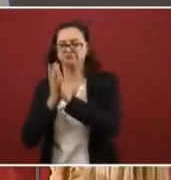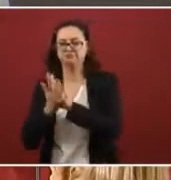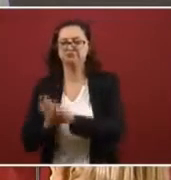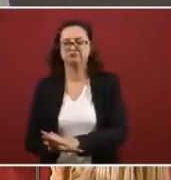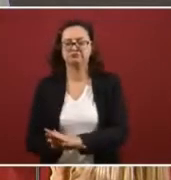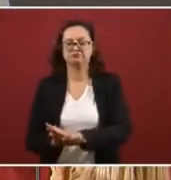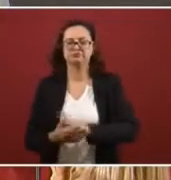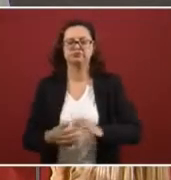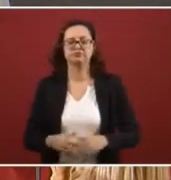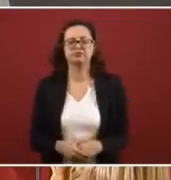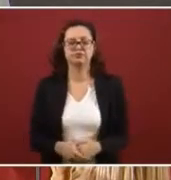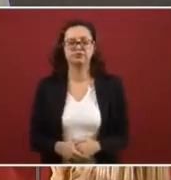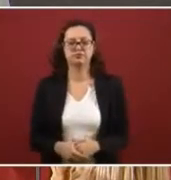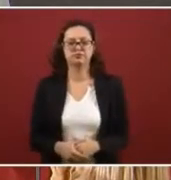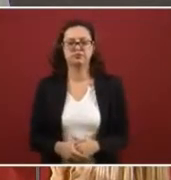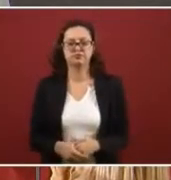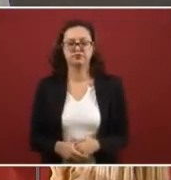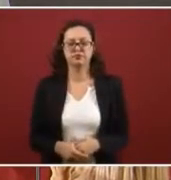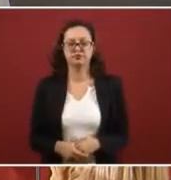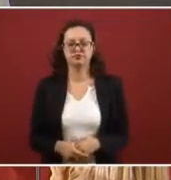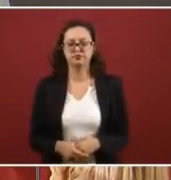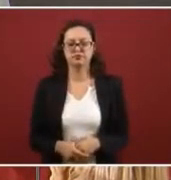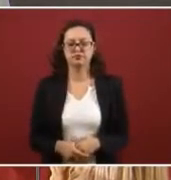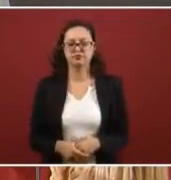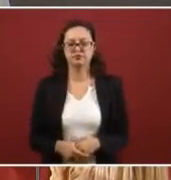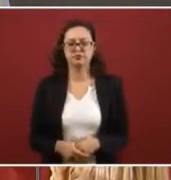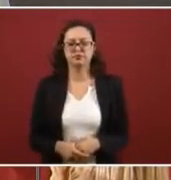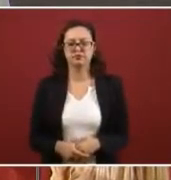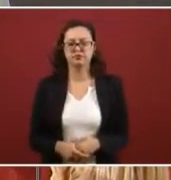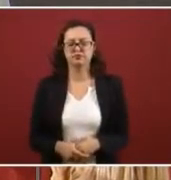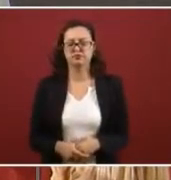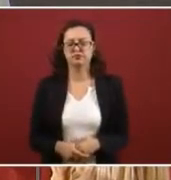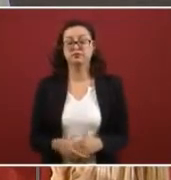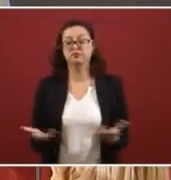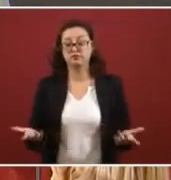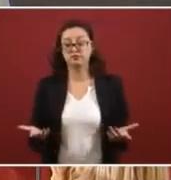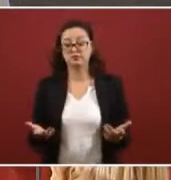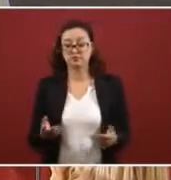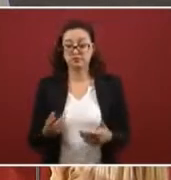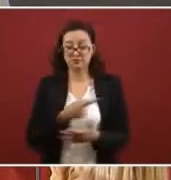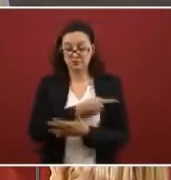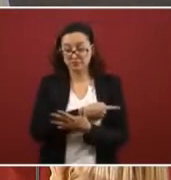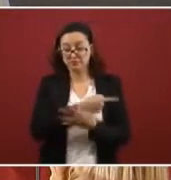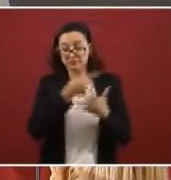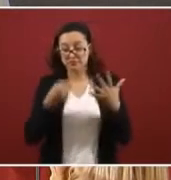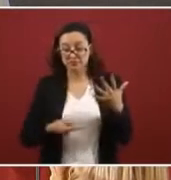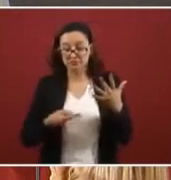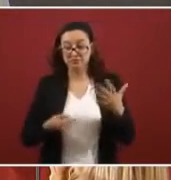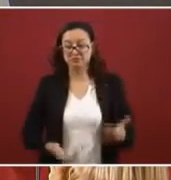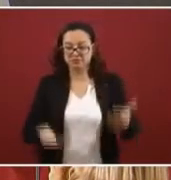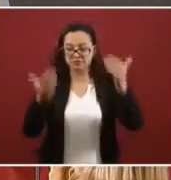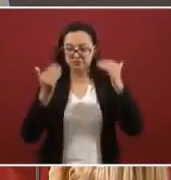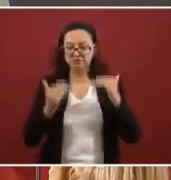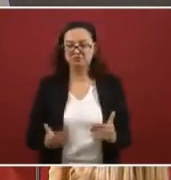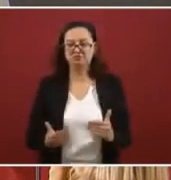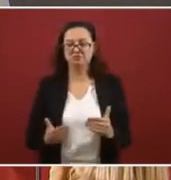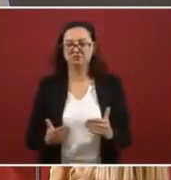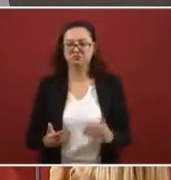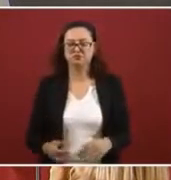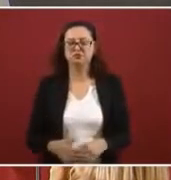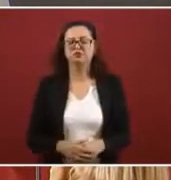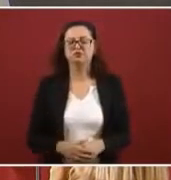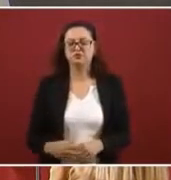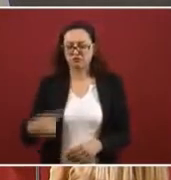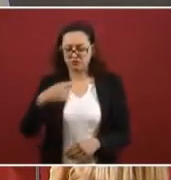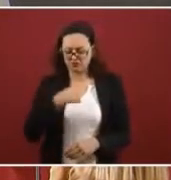public life of the country. En consecuencia, as a consequence, reafirmo que no I reaffirm estoy de acuerdo